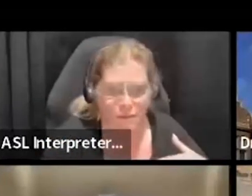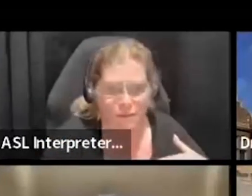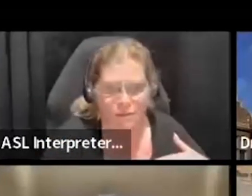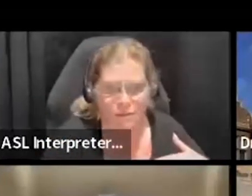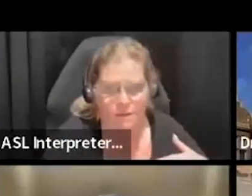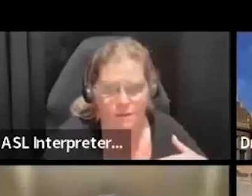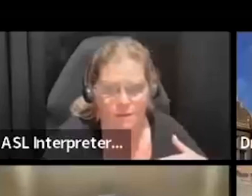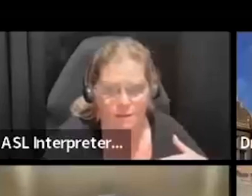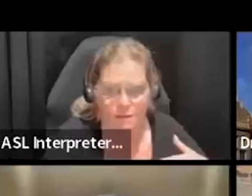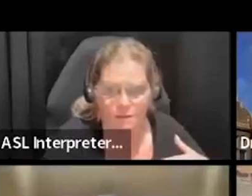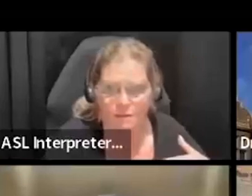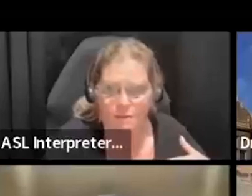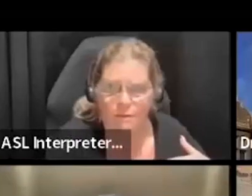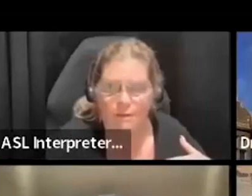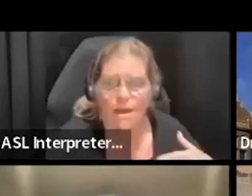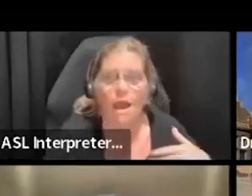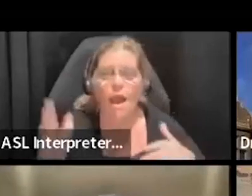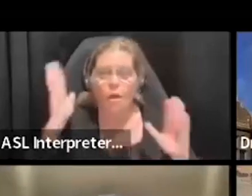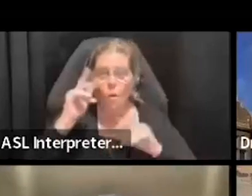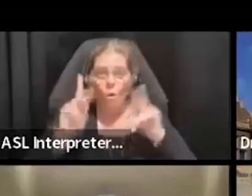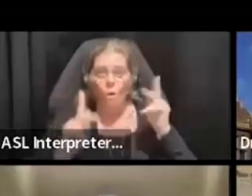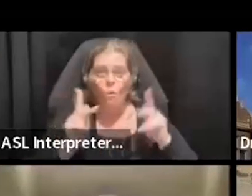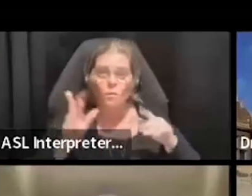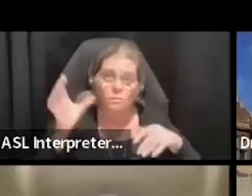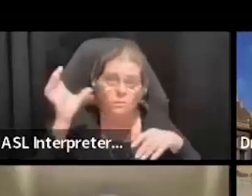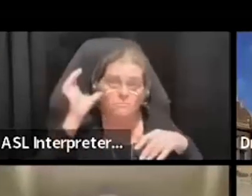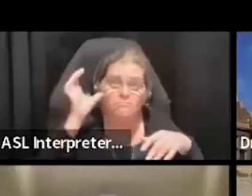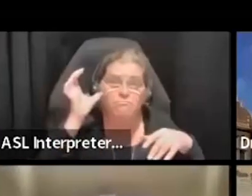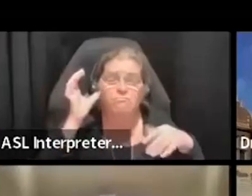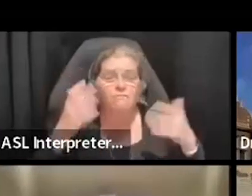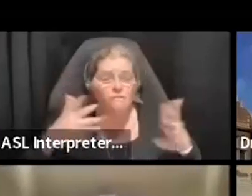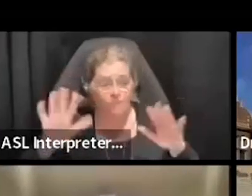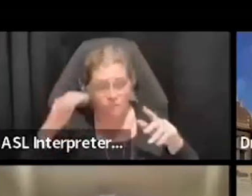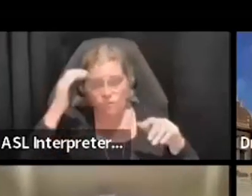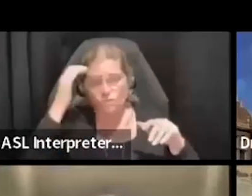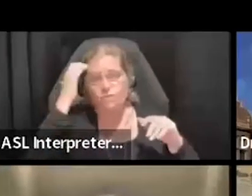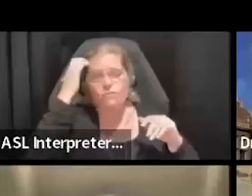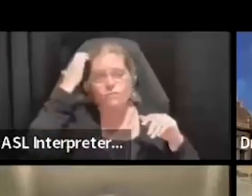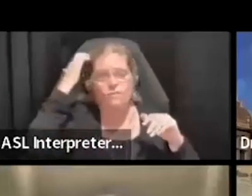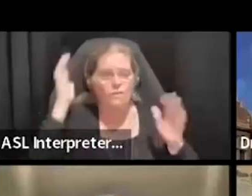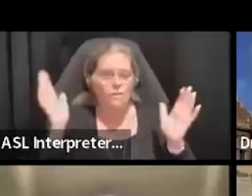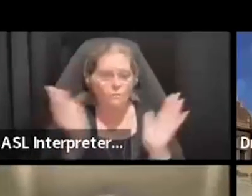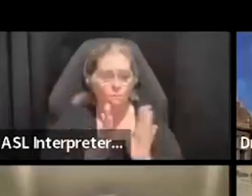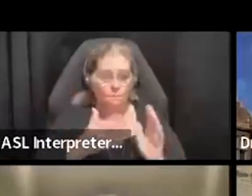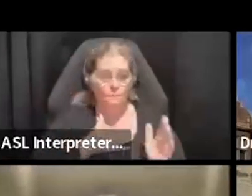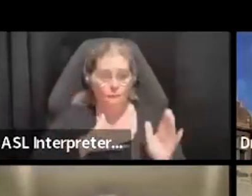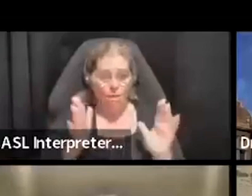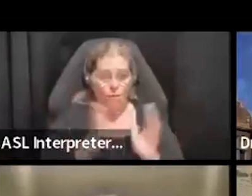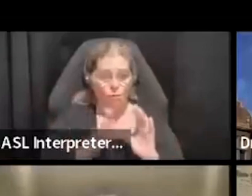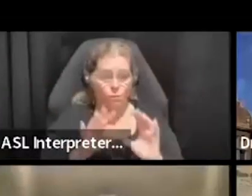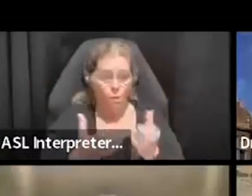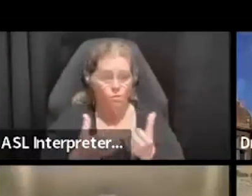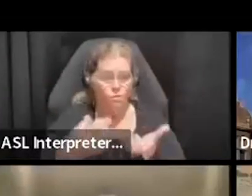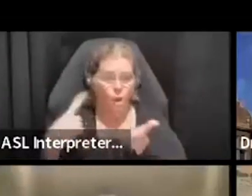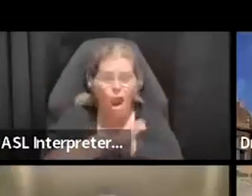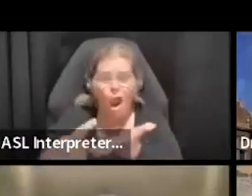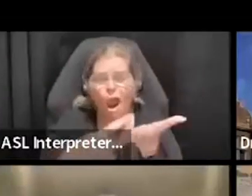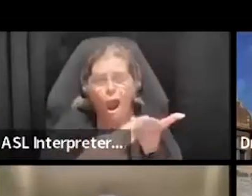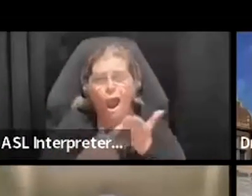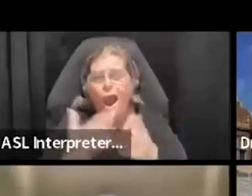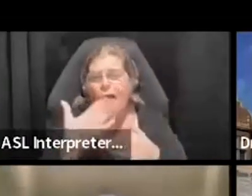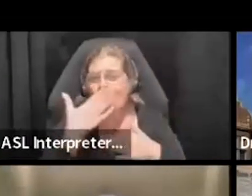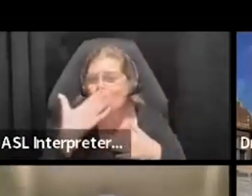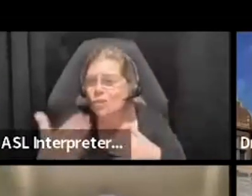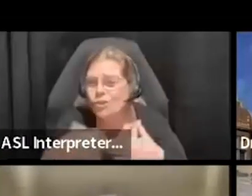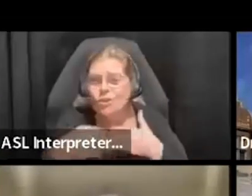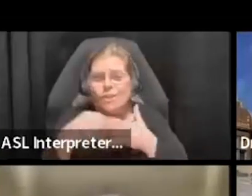to feel heard and be heard. Certainly, the small group I was in, great conversation. The guiding